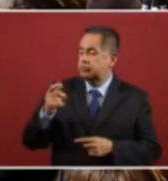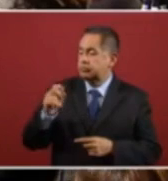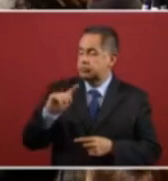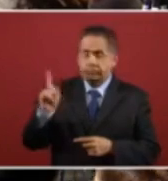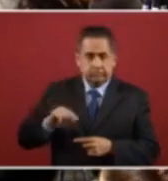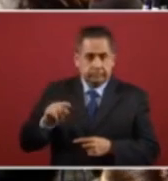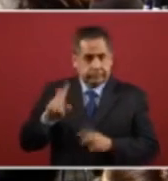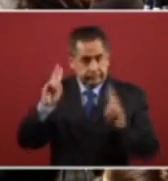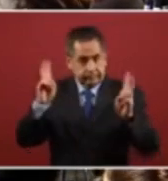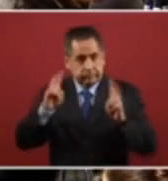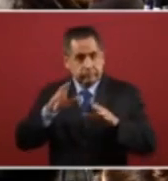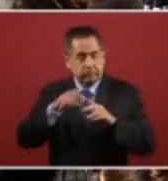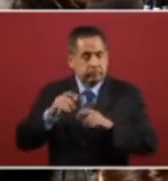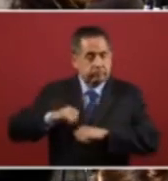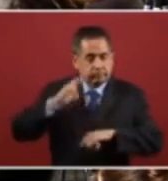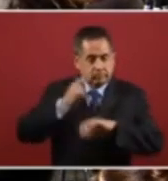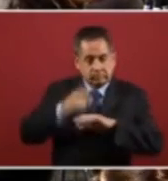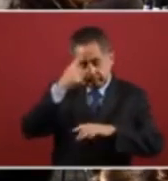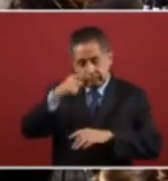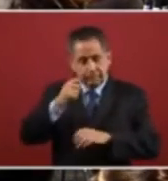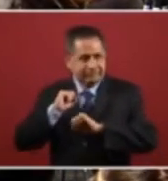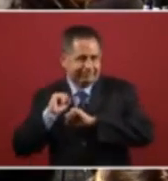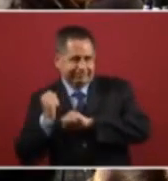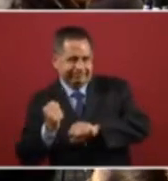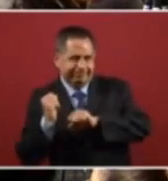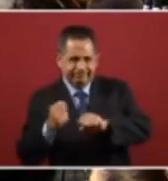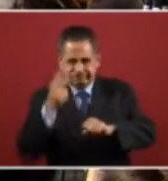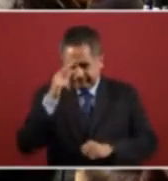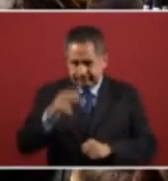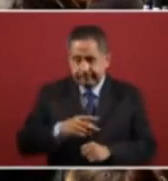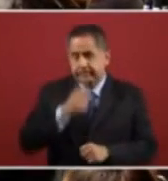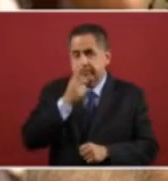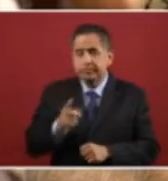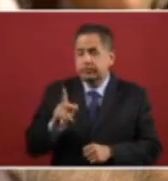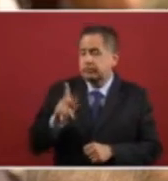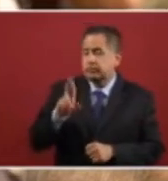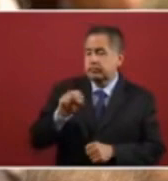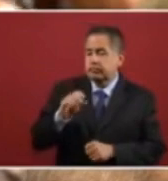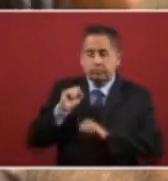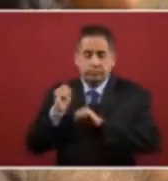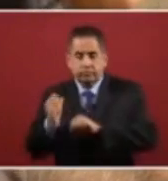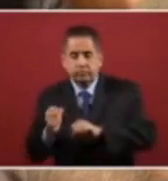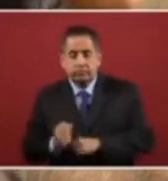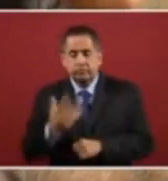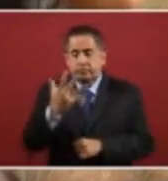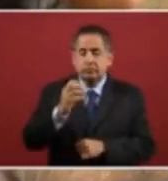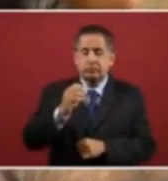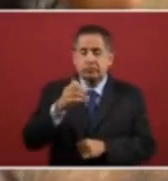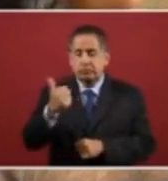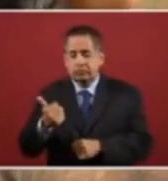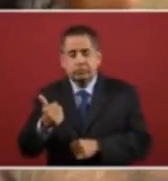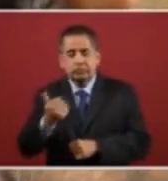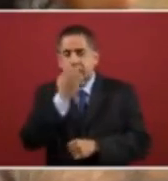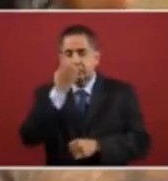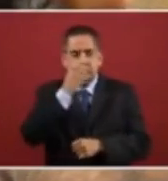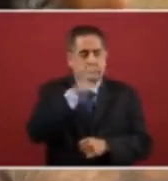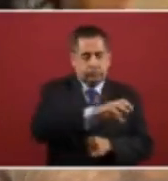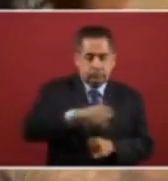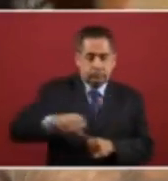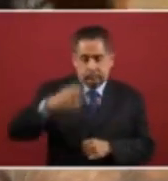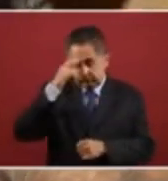Gonzalez for promotion says that he will have five or six academies in